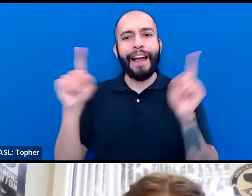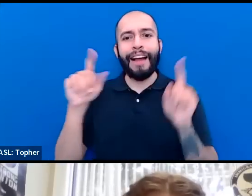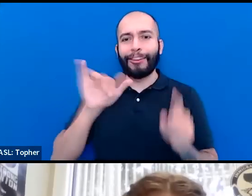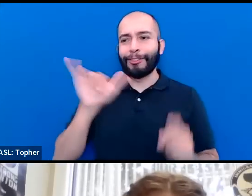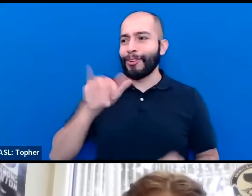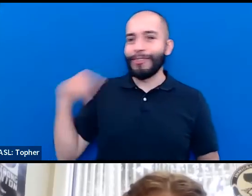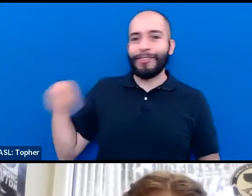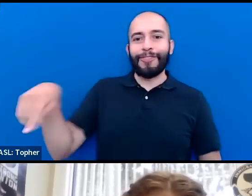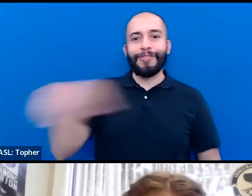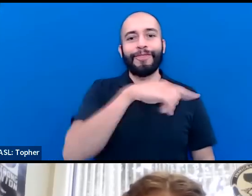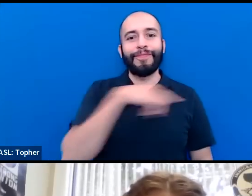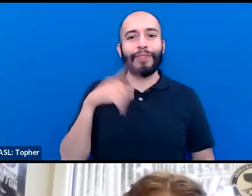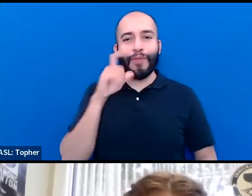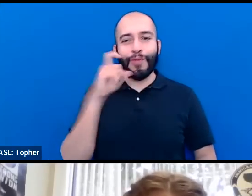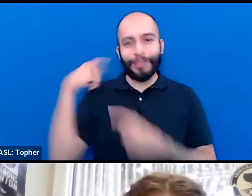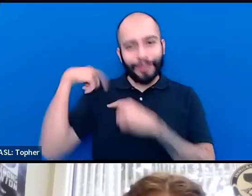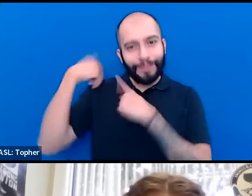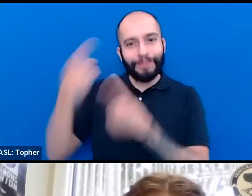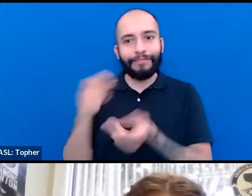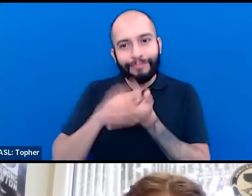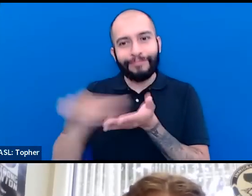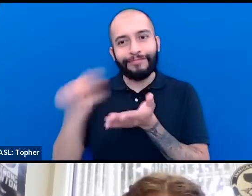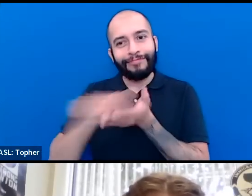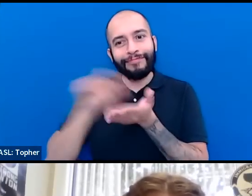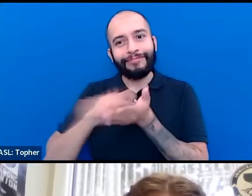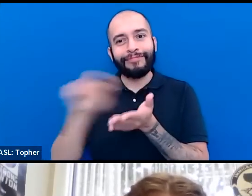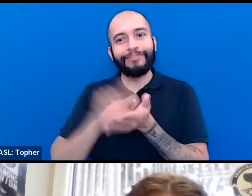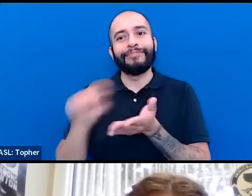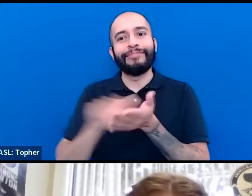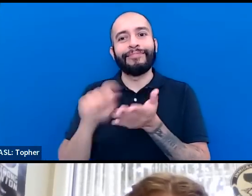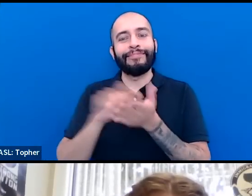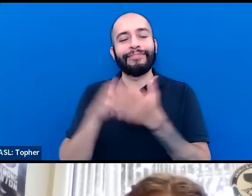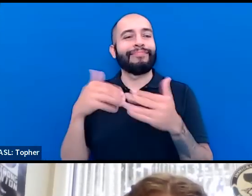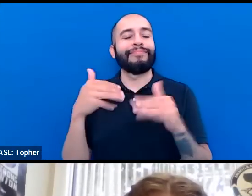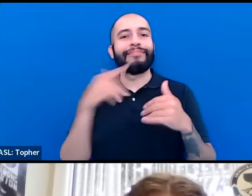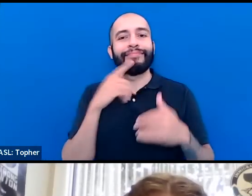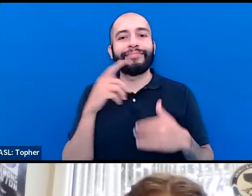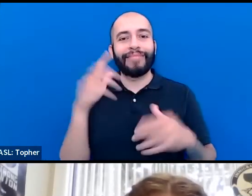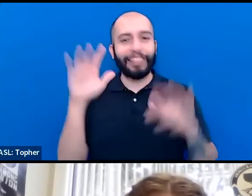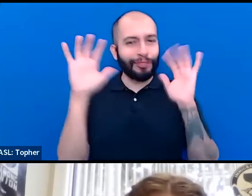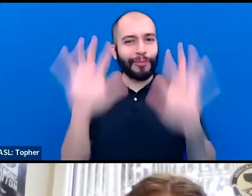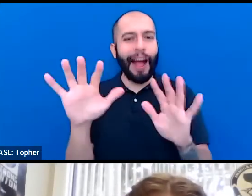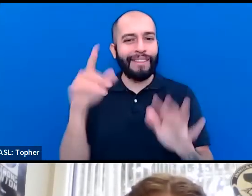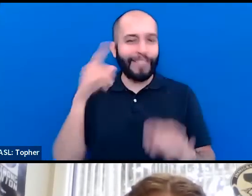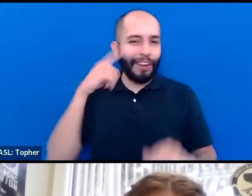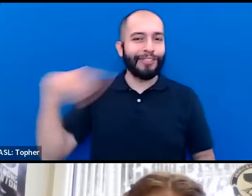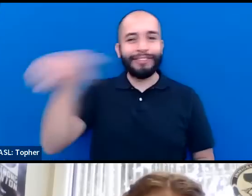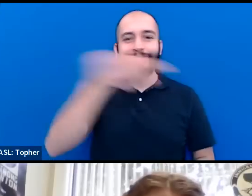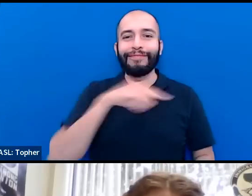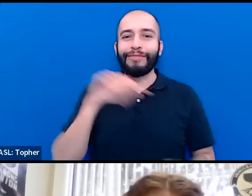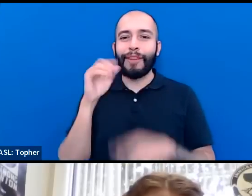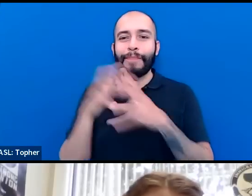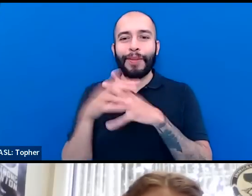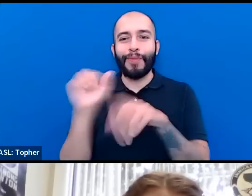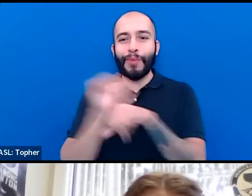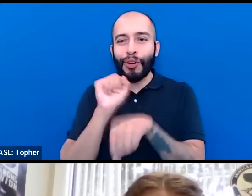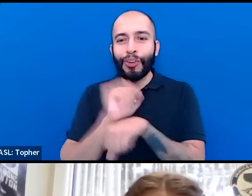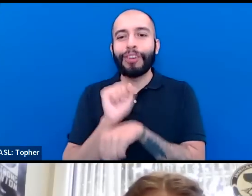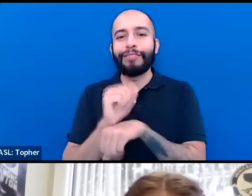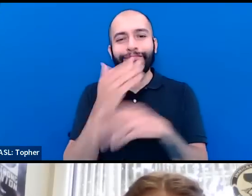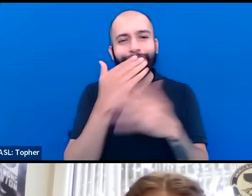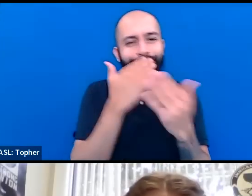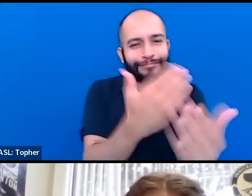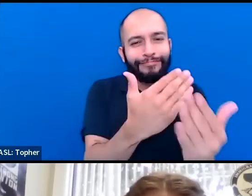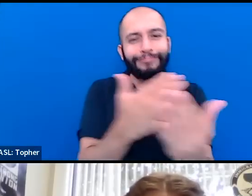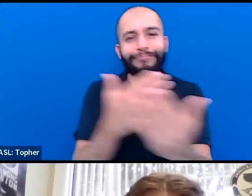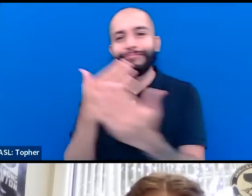a particular thank you to both of you. Let's start with you, Chris. When you talk about what you guys